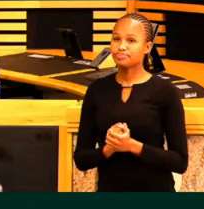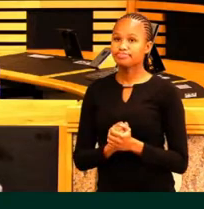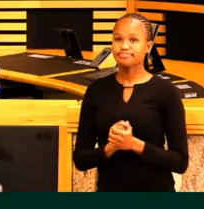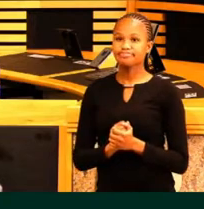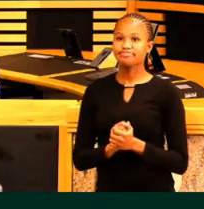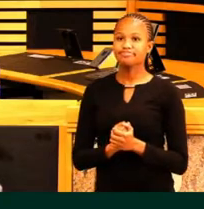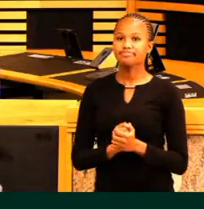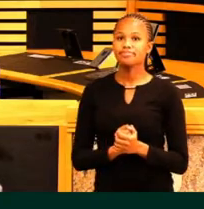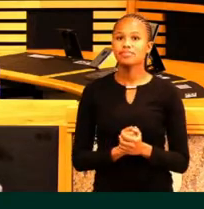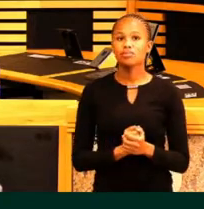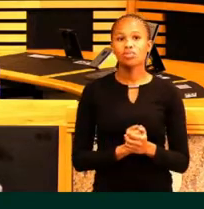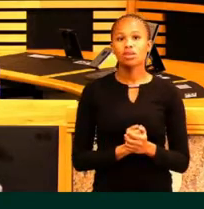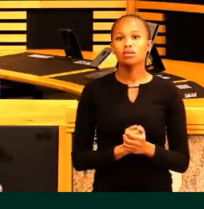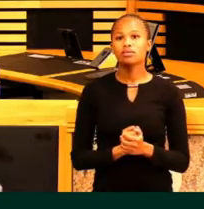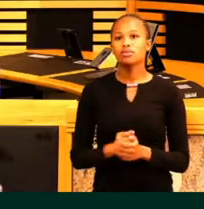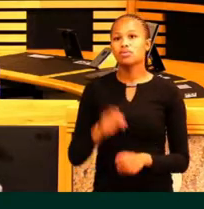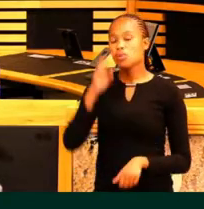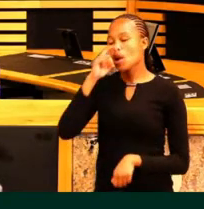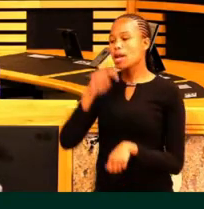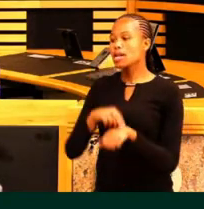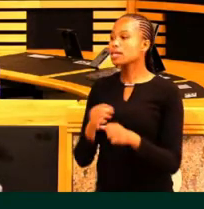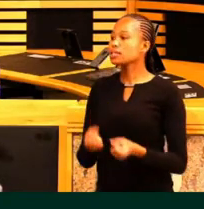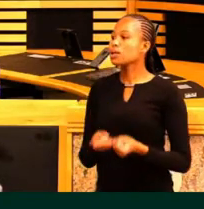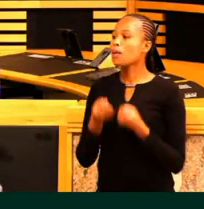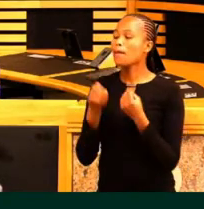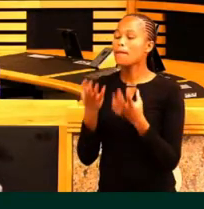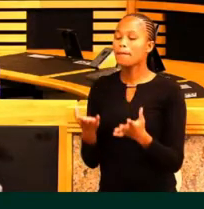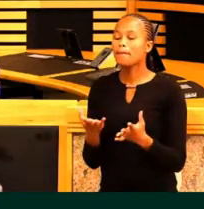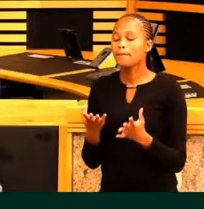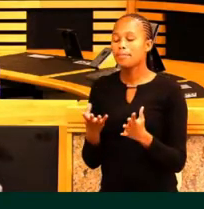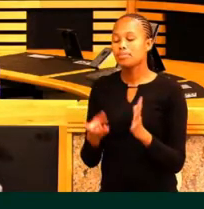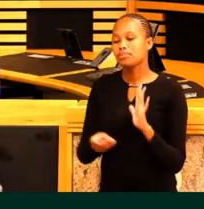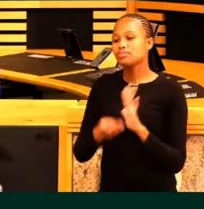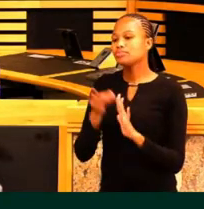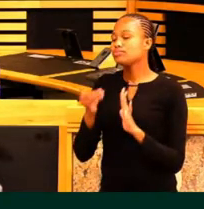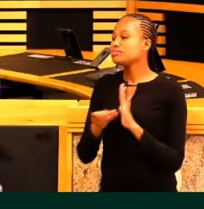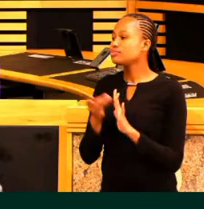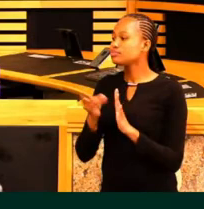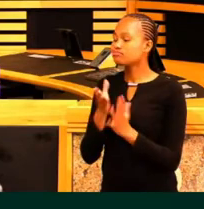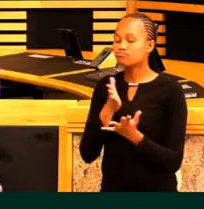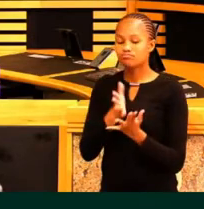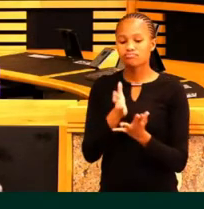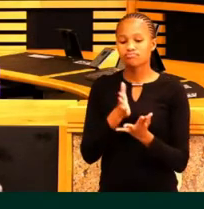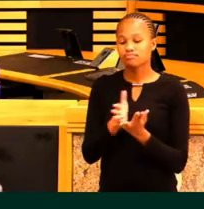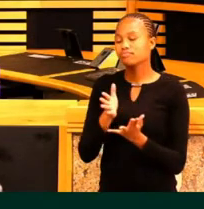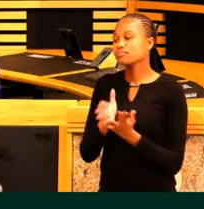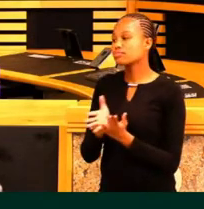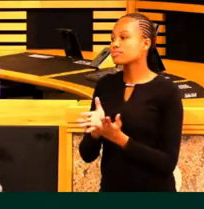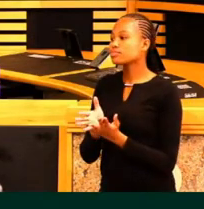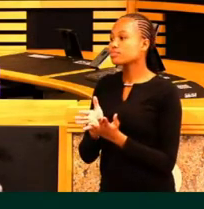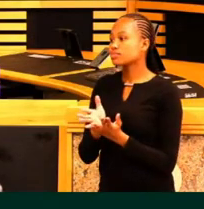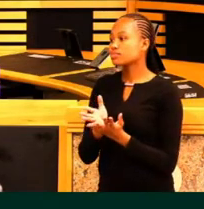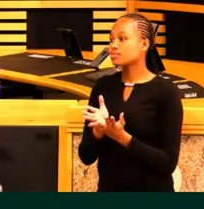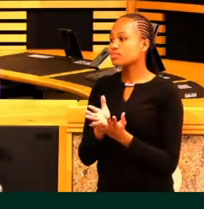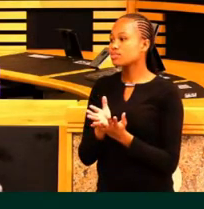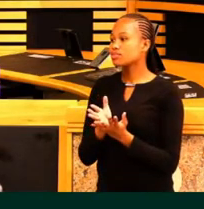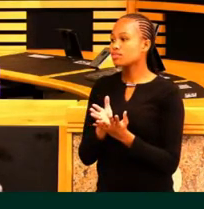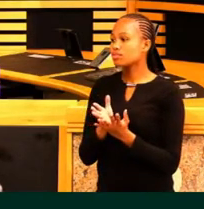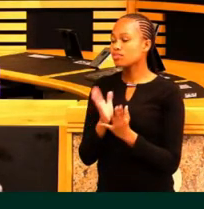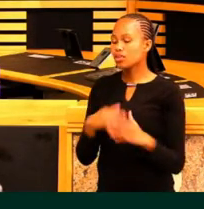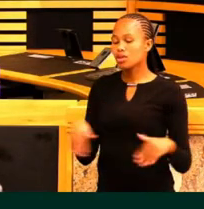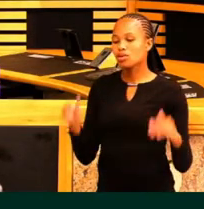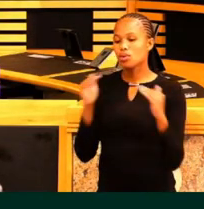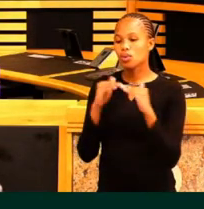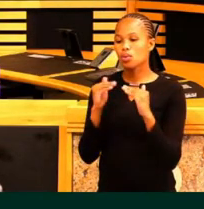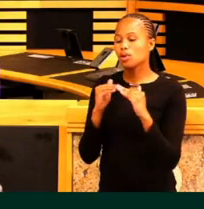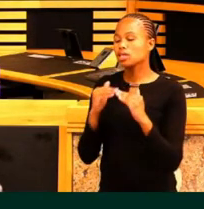we need to provide inclusive and in developmental centered access accessibility quality